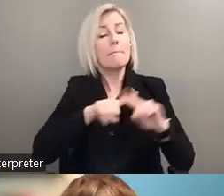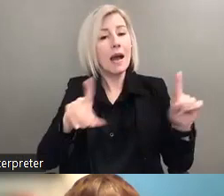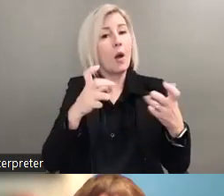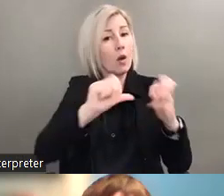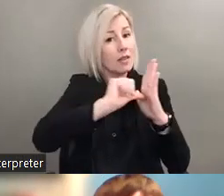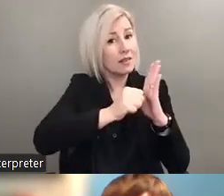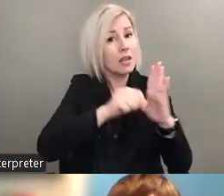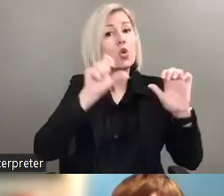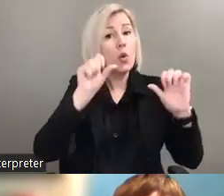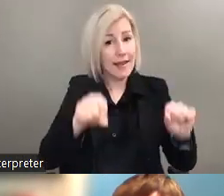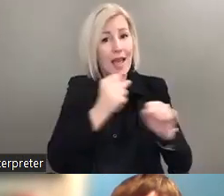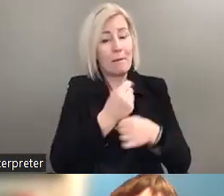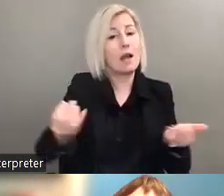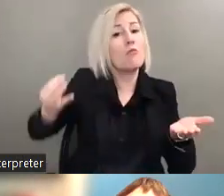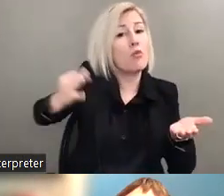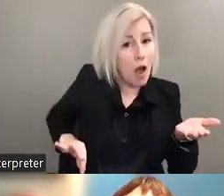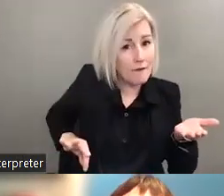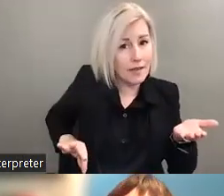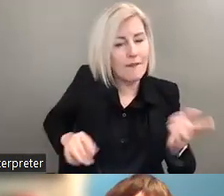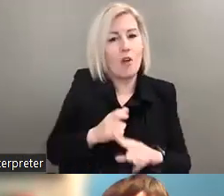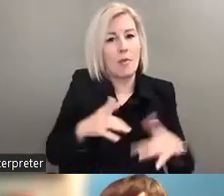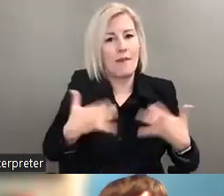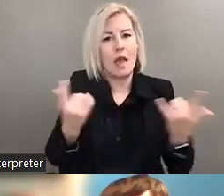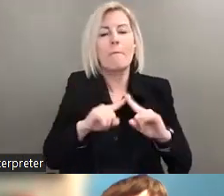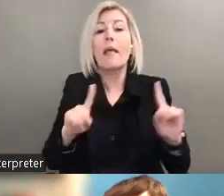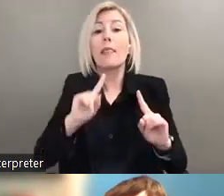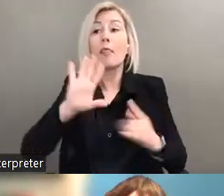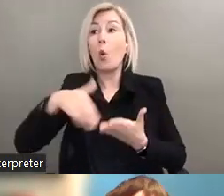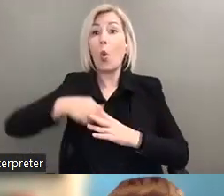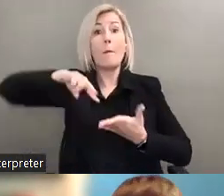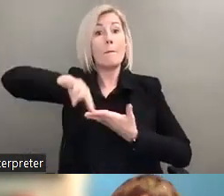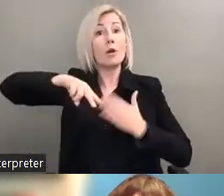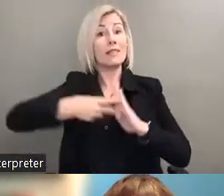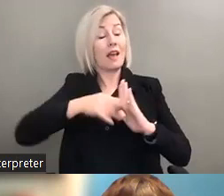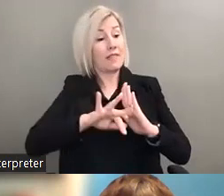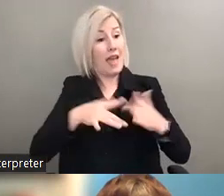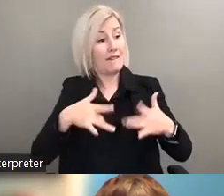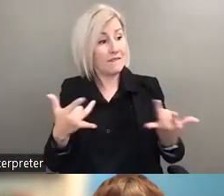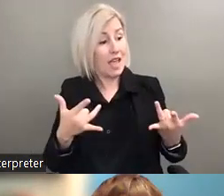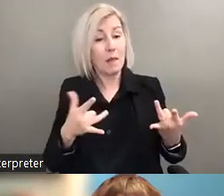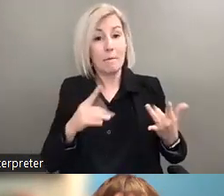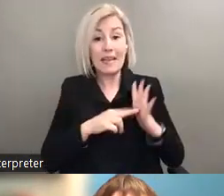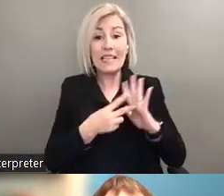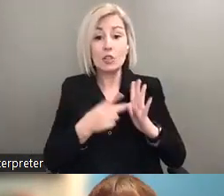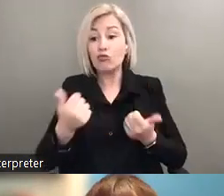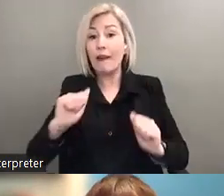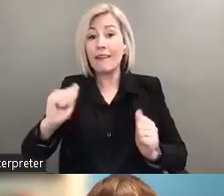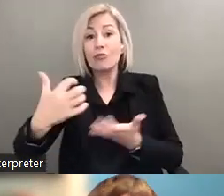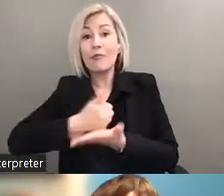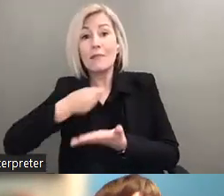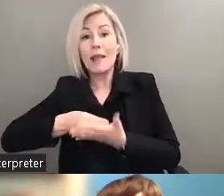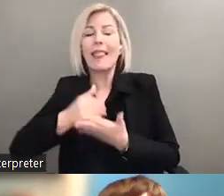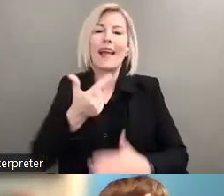make a profit on the event. It's just that the sole purpose of the event shouldn't be around fundraising, like a gala,